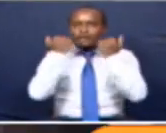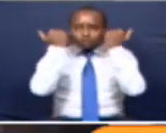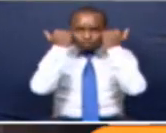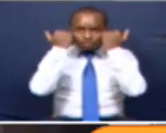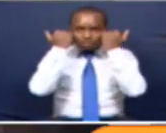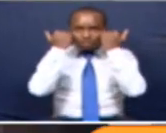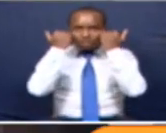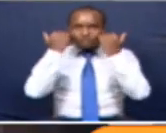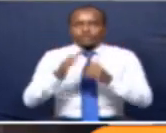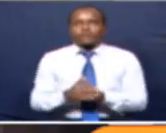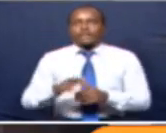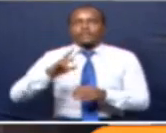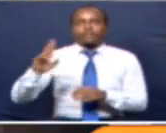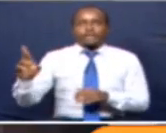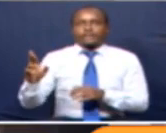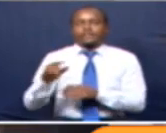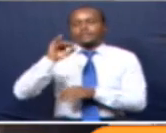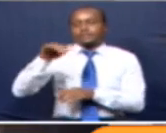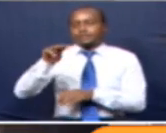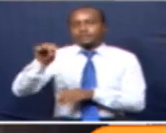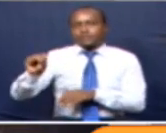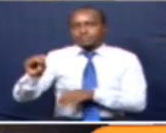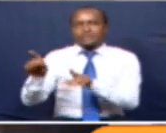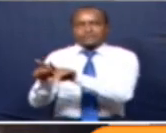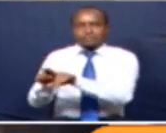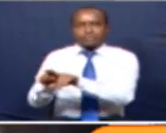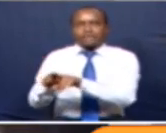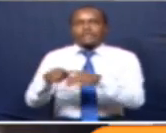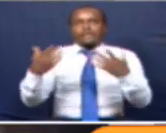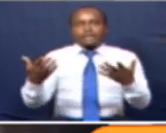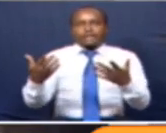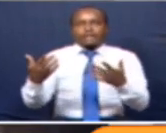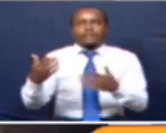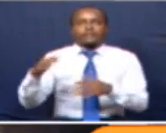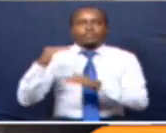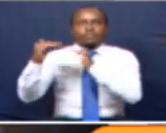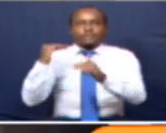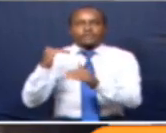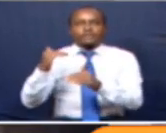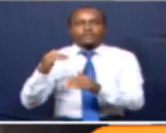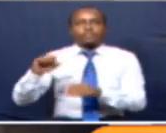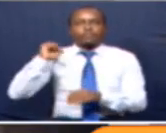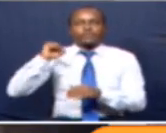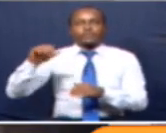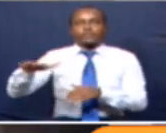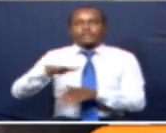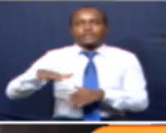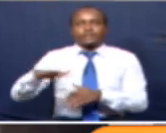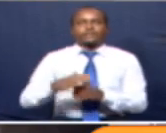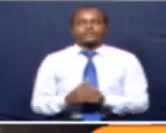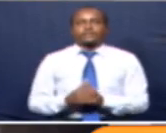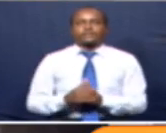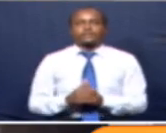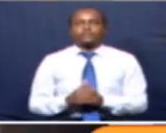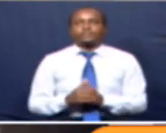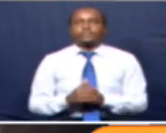James Mambuleo to my immediate right. And of course, our favorite, Edward Kisiangani, our resident political analyst. You're all welcome to the program.